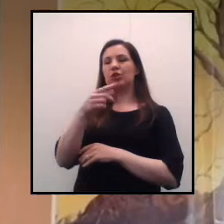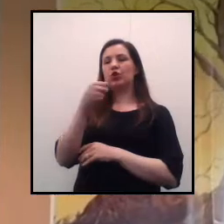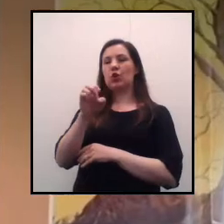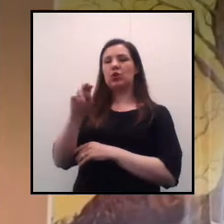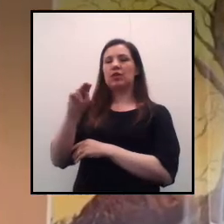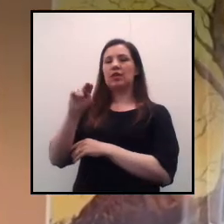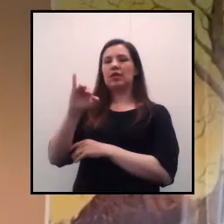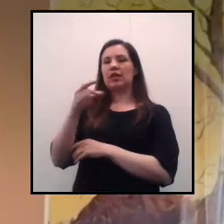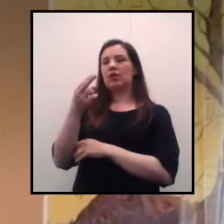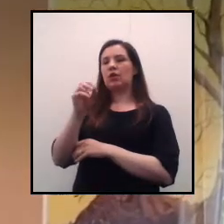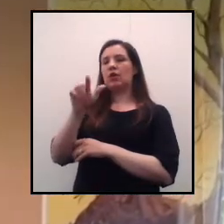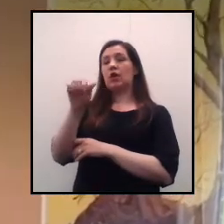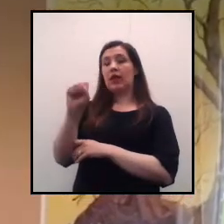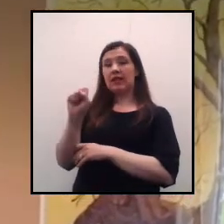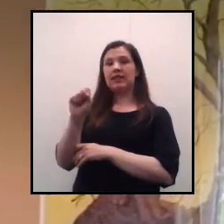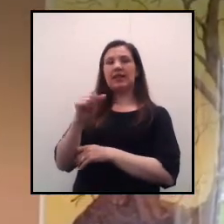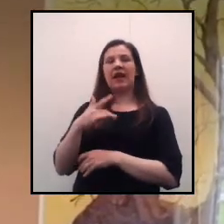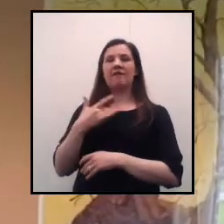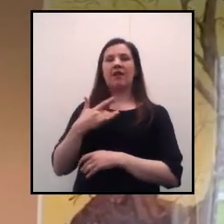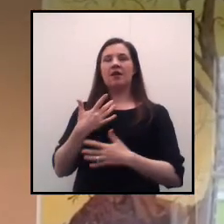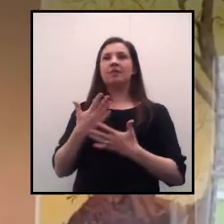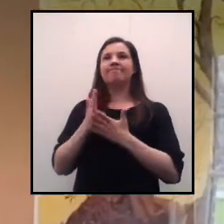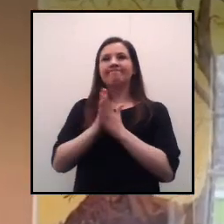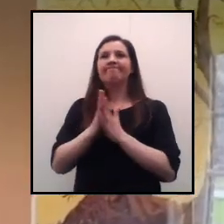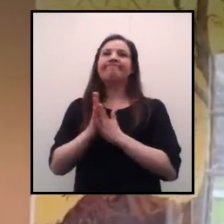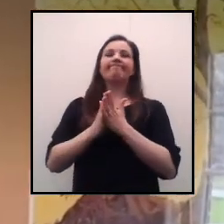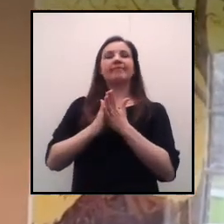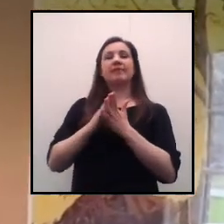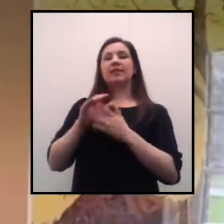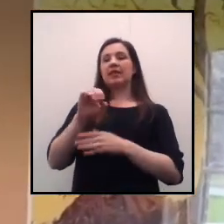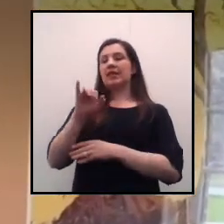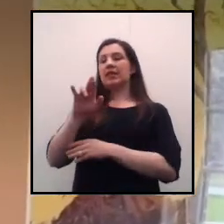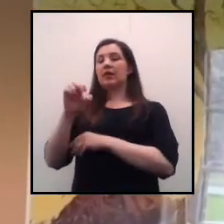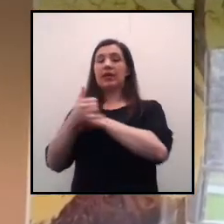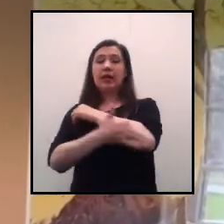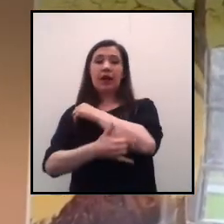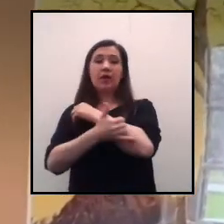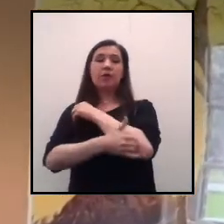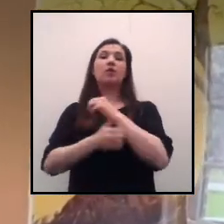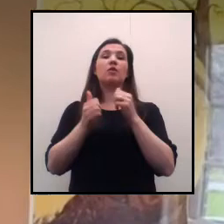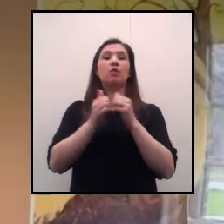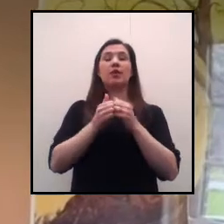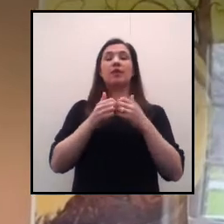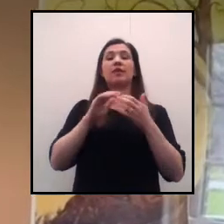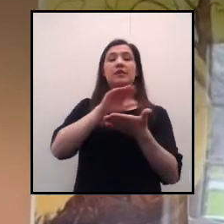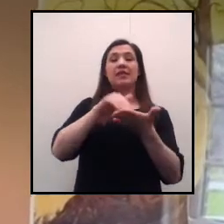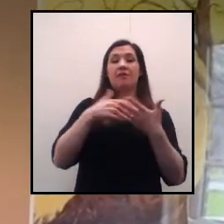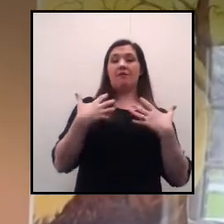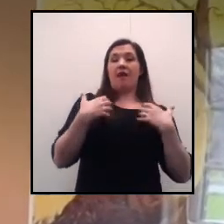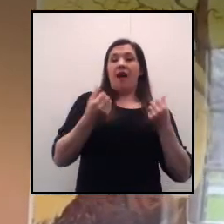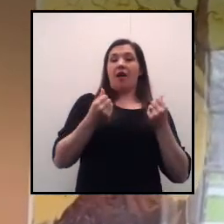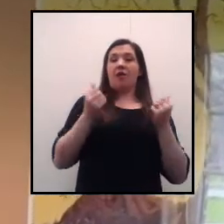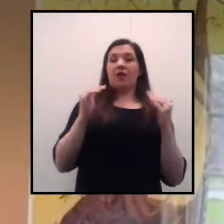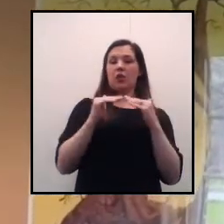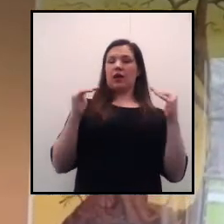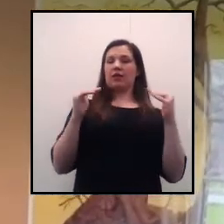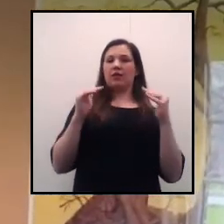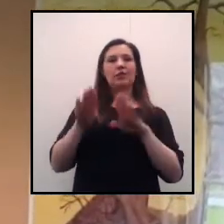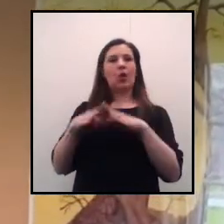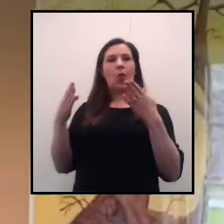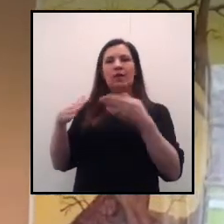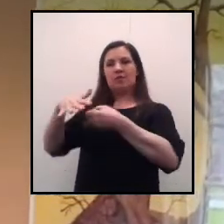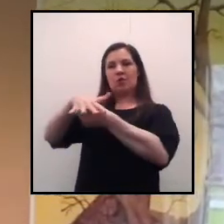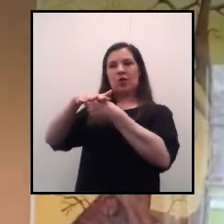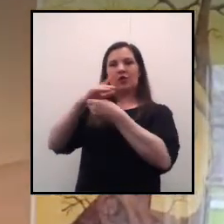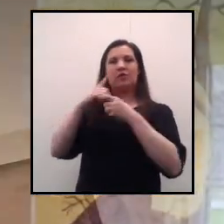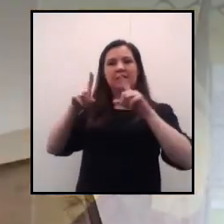Erie County, along with Kaleida Health and the Buffalo Center for Health Equity, is opening up a center for testing right